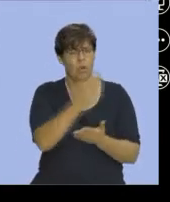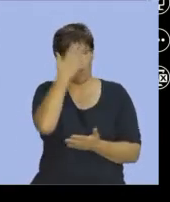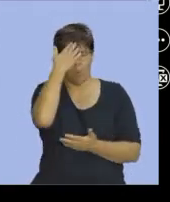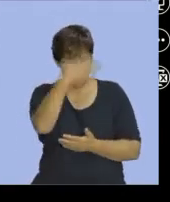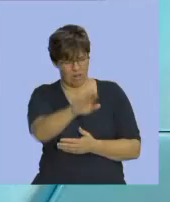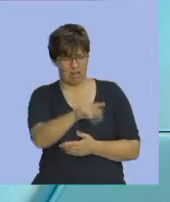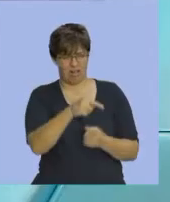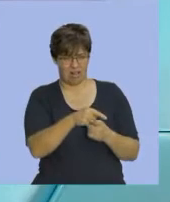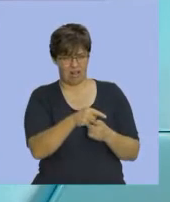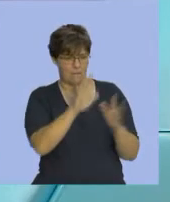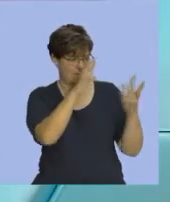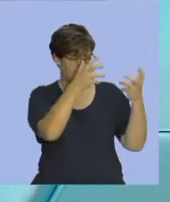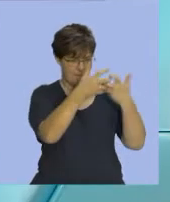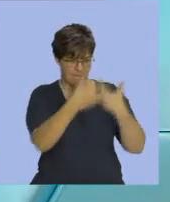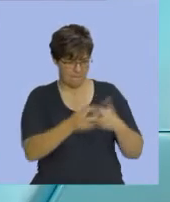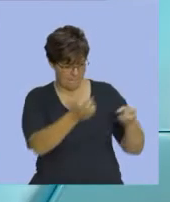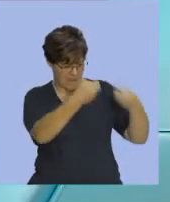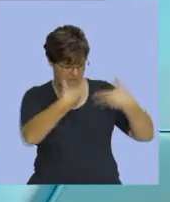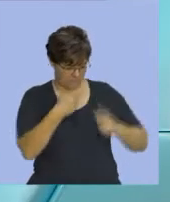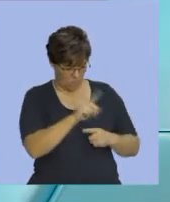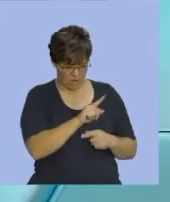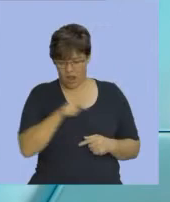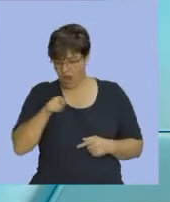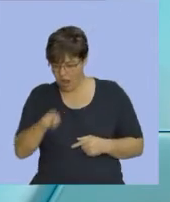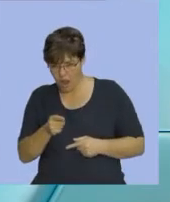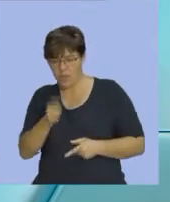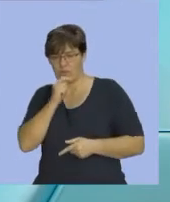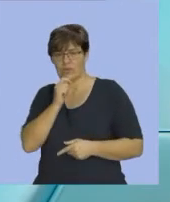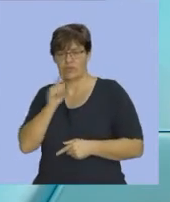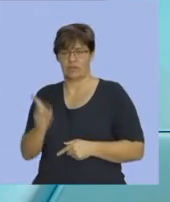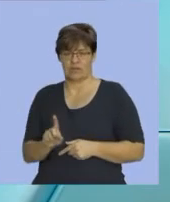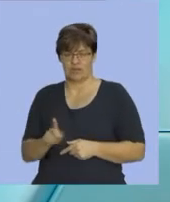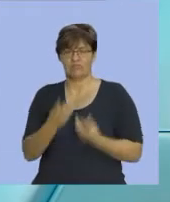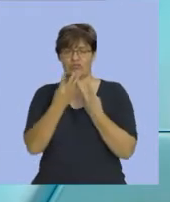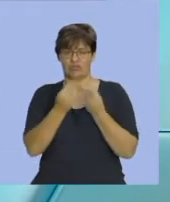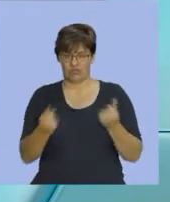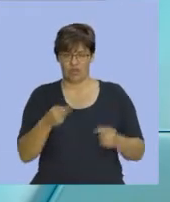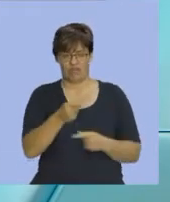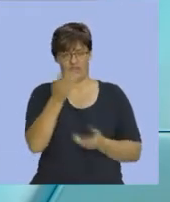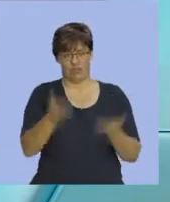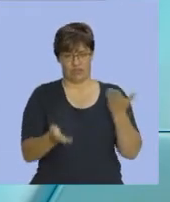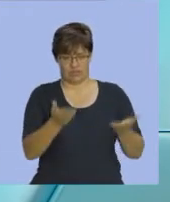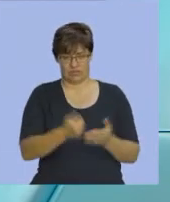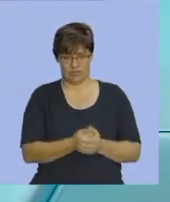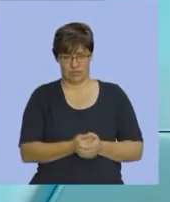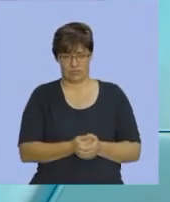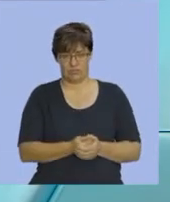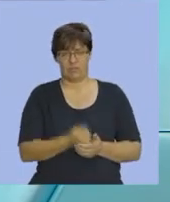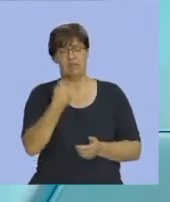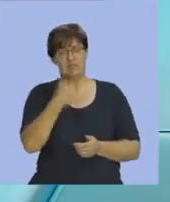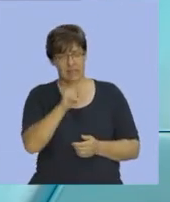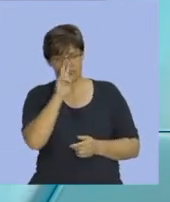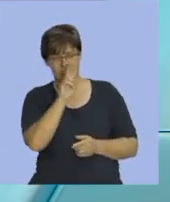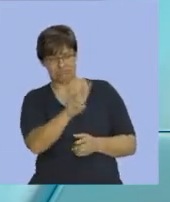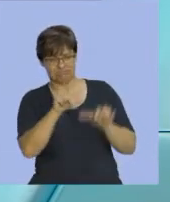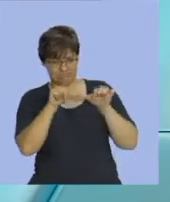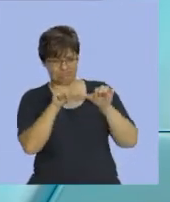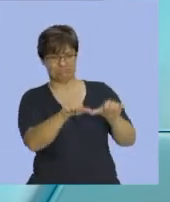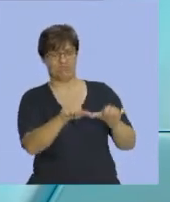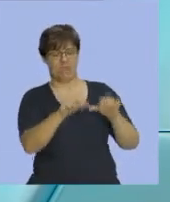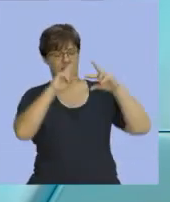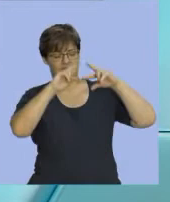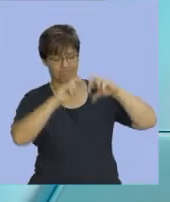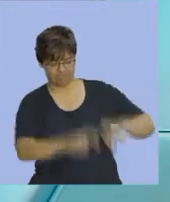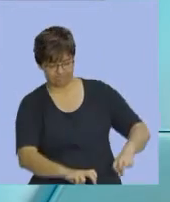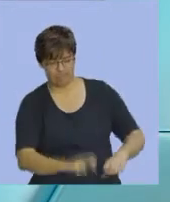make sure that you know exactly what is it that you are given, so that you are able to solve for the ratios. We're still looking